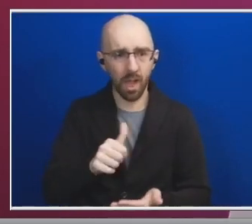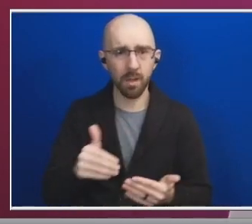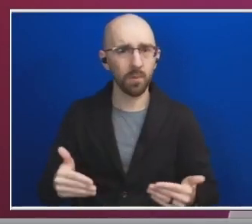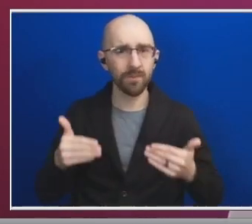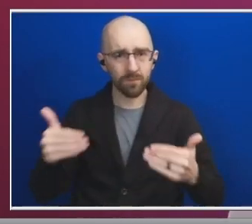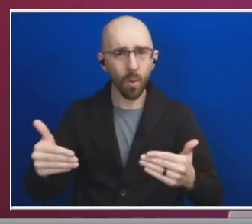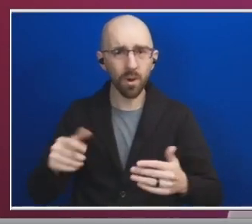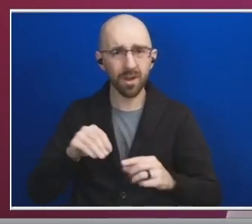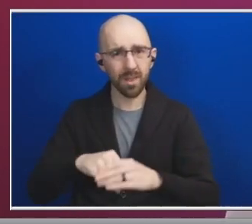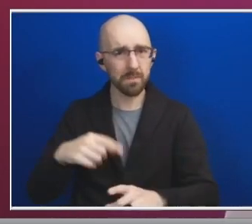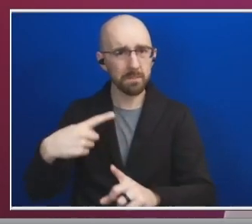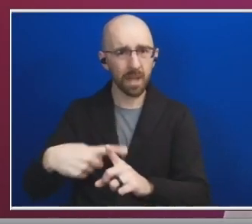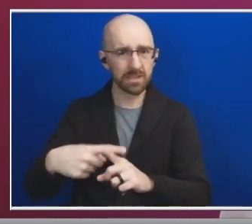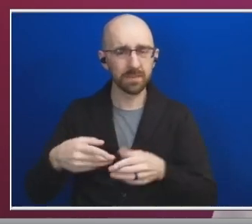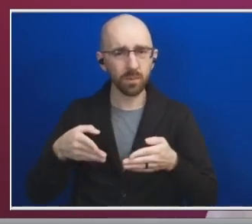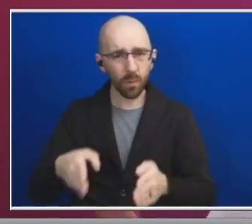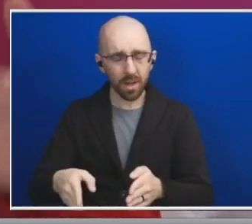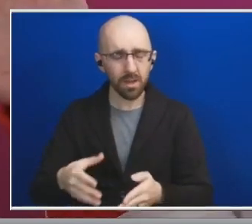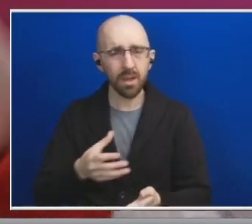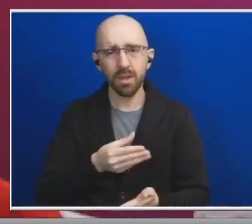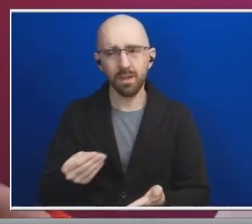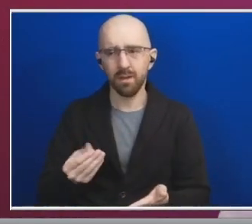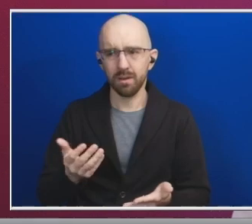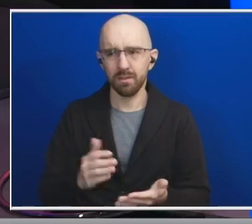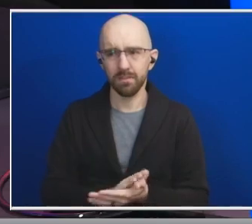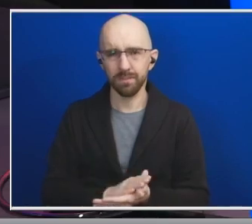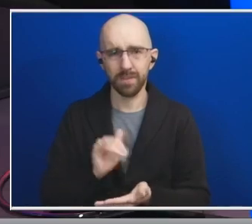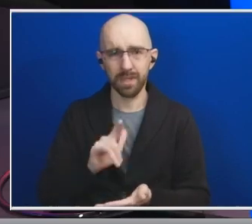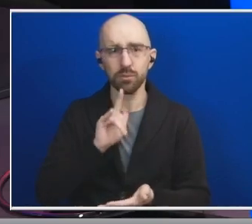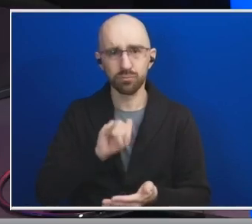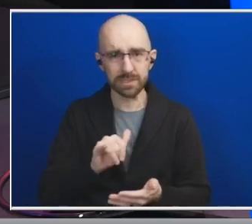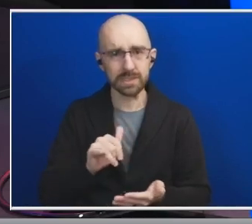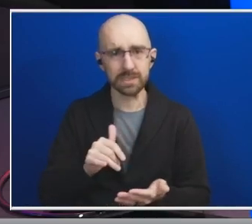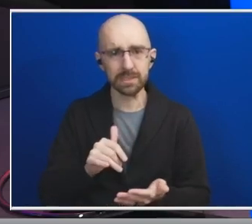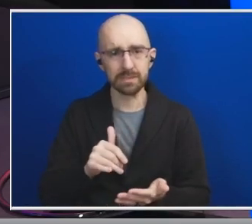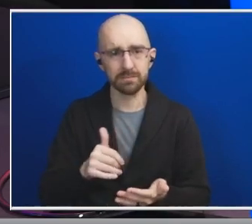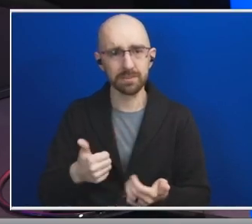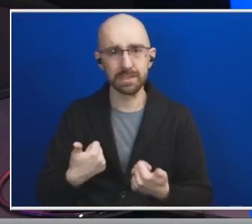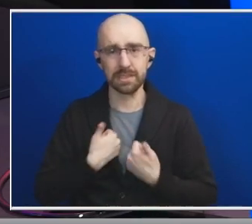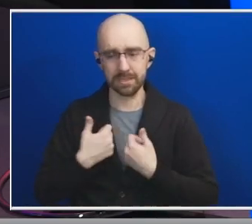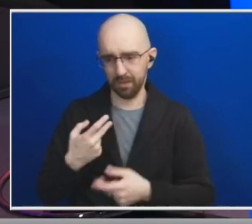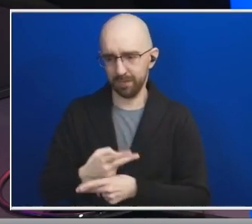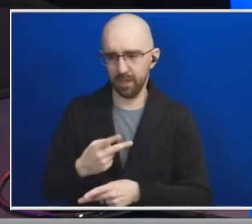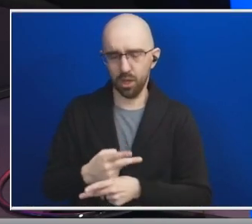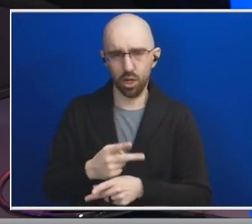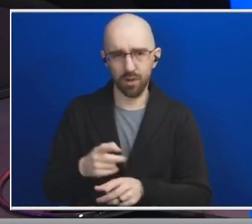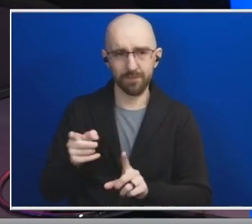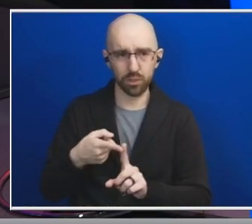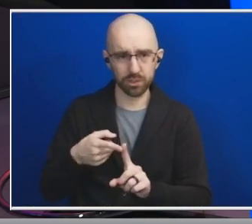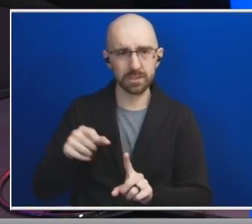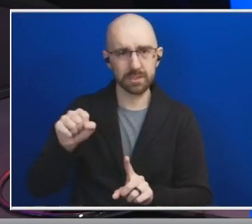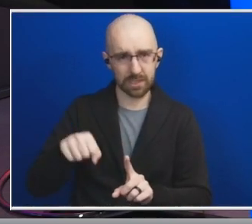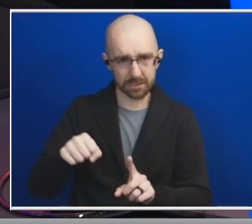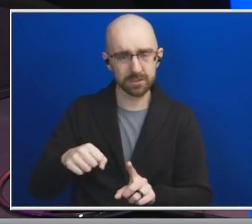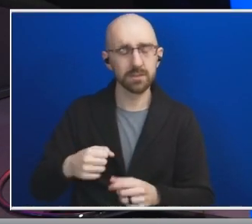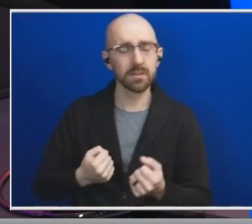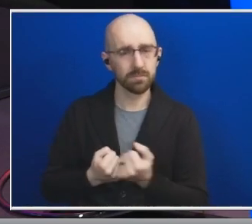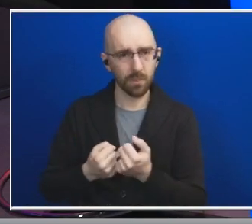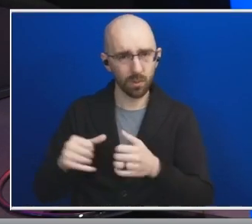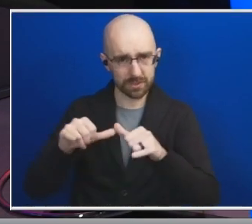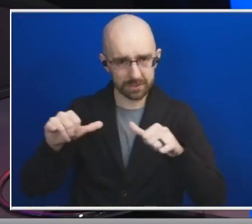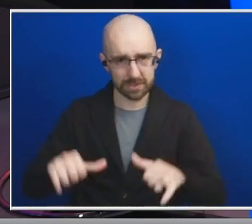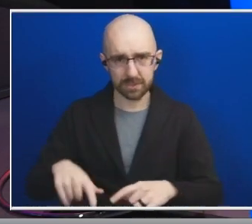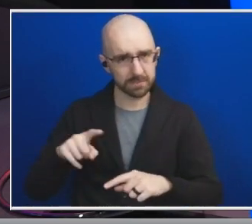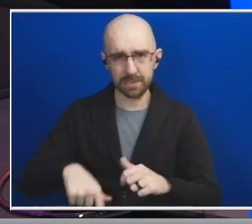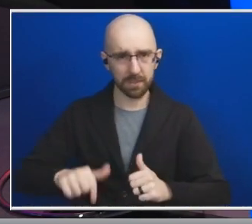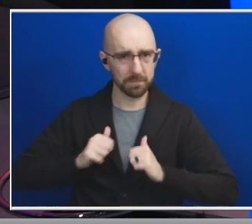Right. And that really does self-care first. Yes, get a support system. Yeah. You can't do it all by yourself, and I